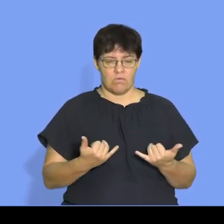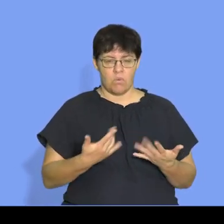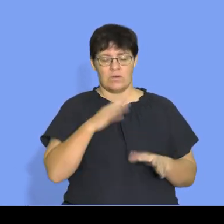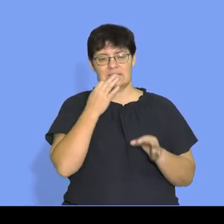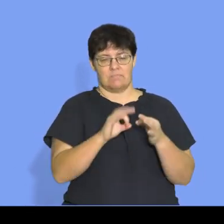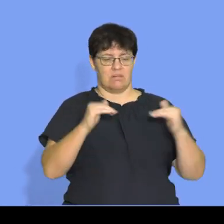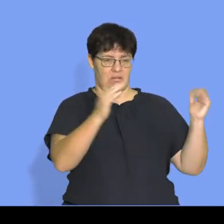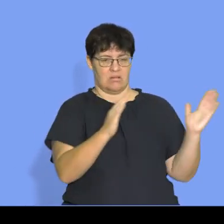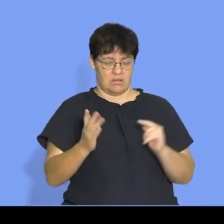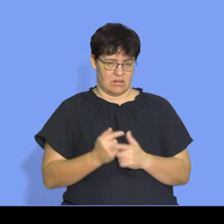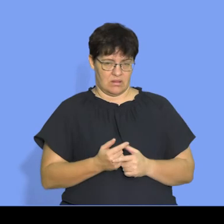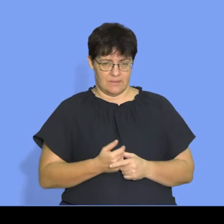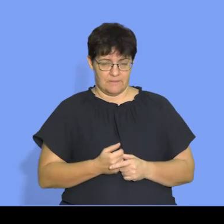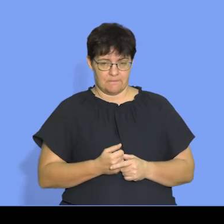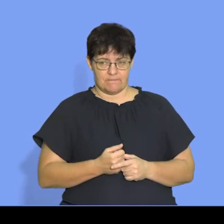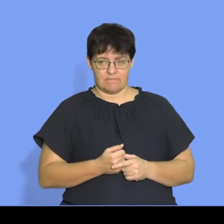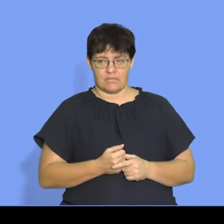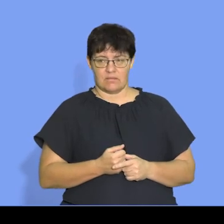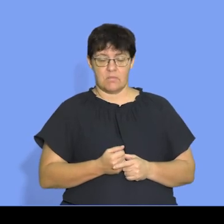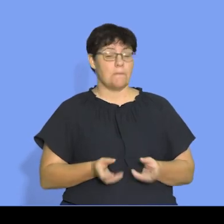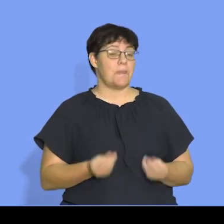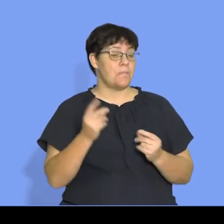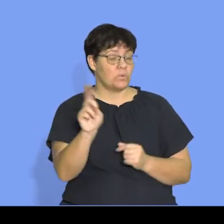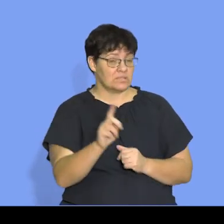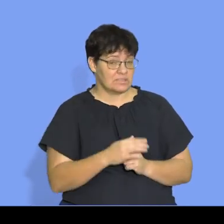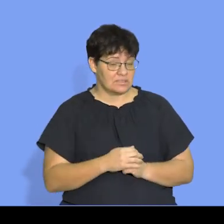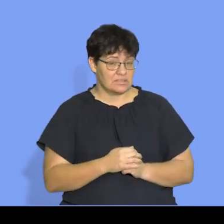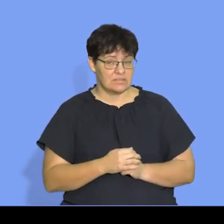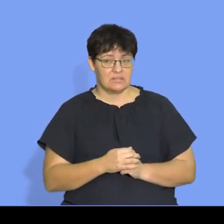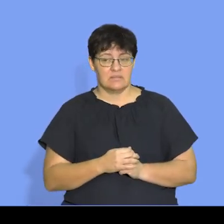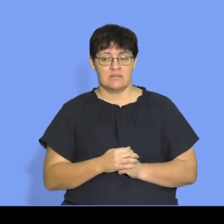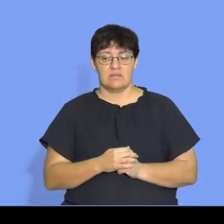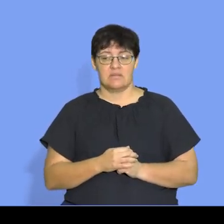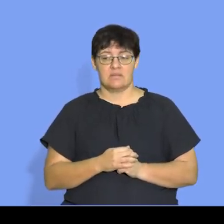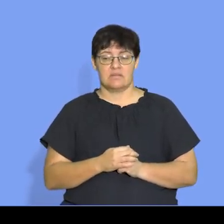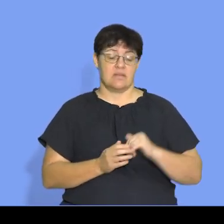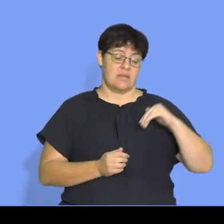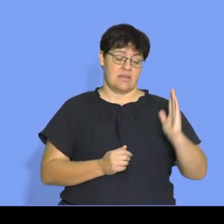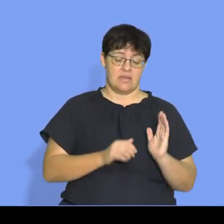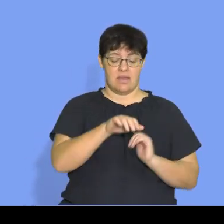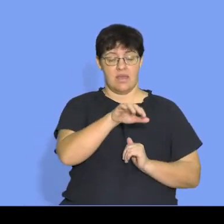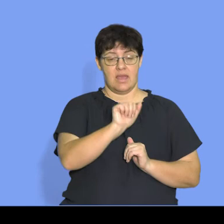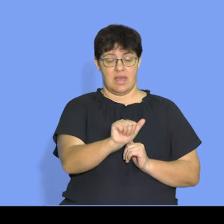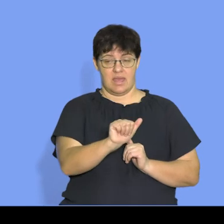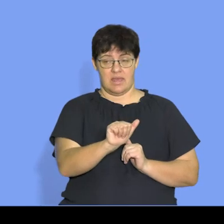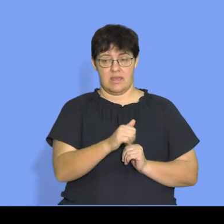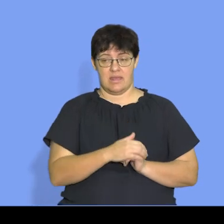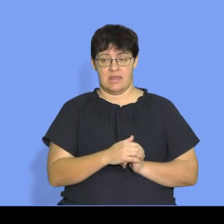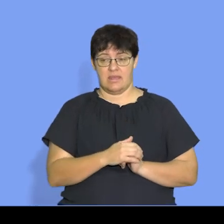this. If you simplify this, you'll find that it will be a into that